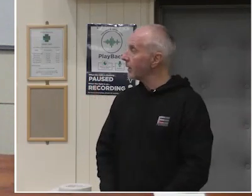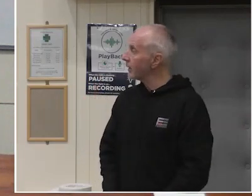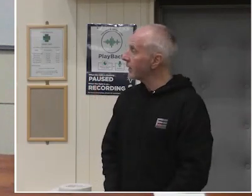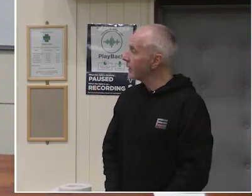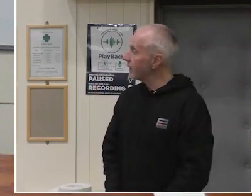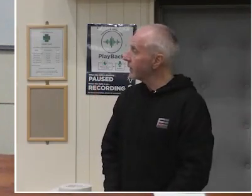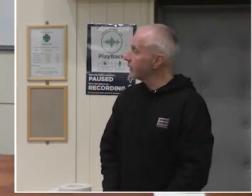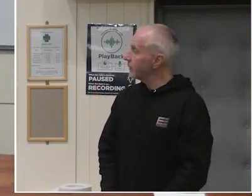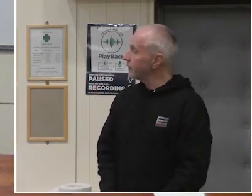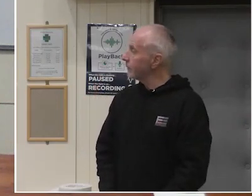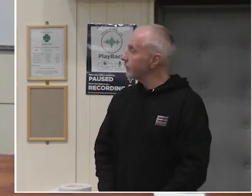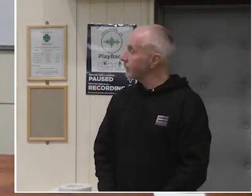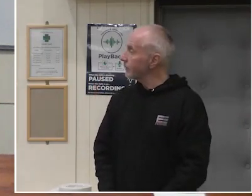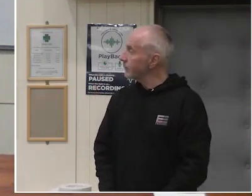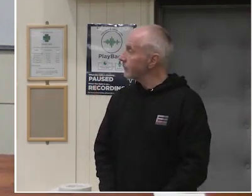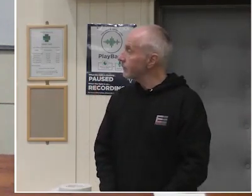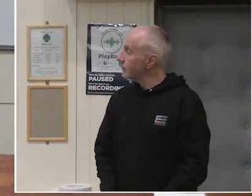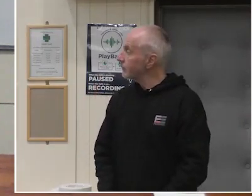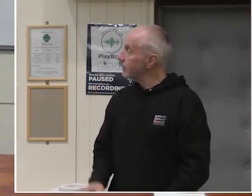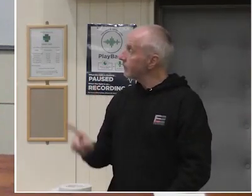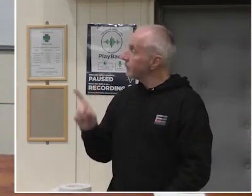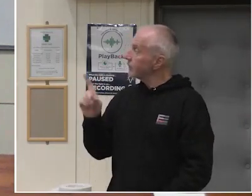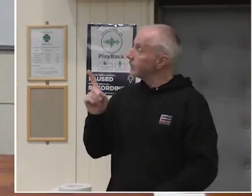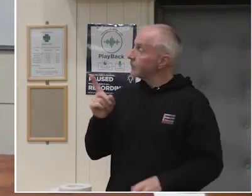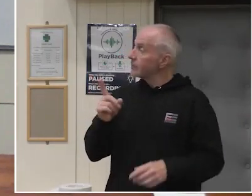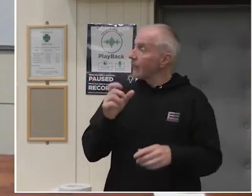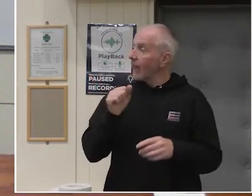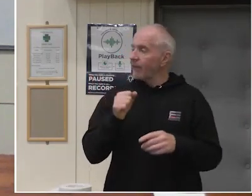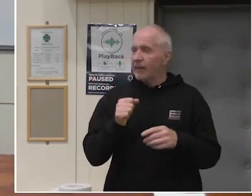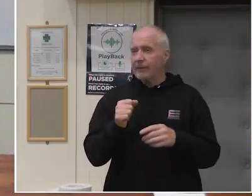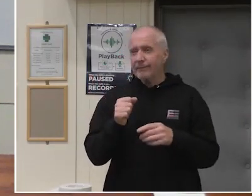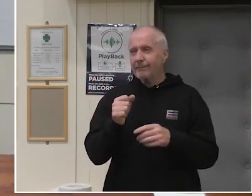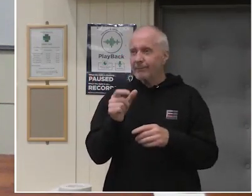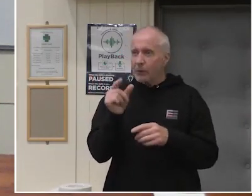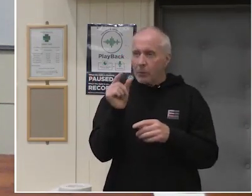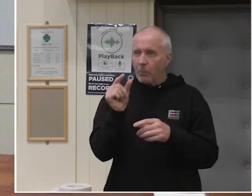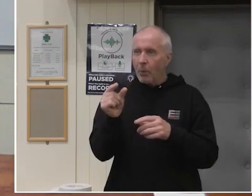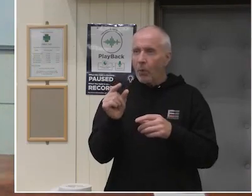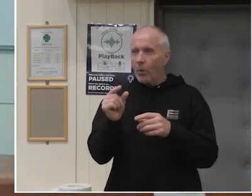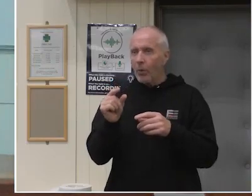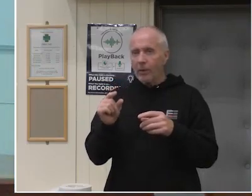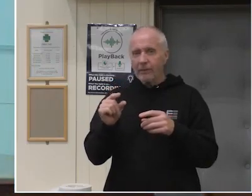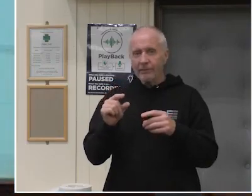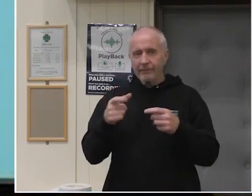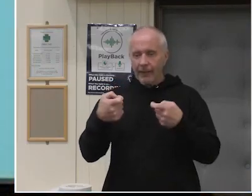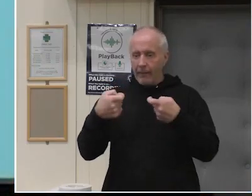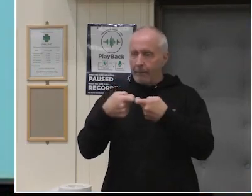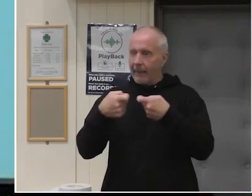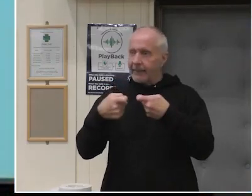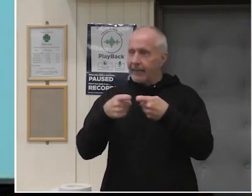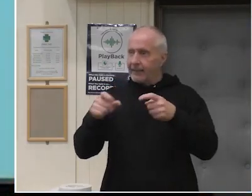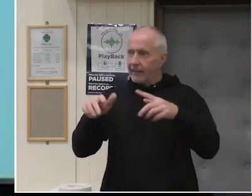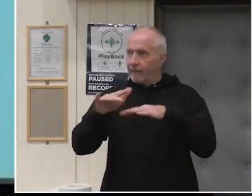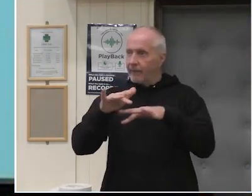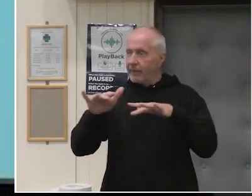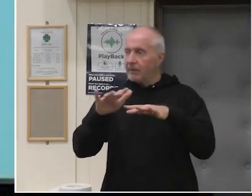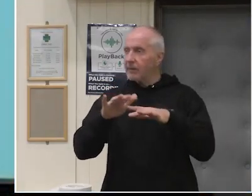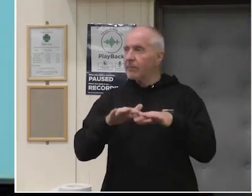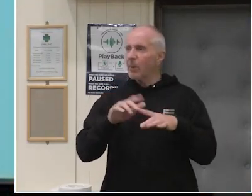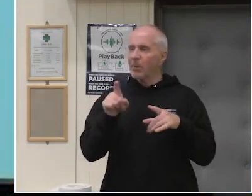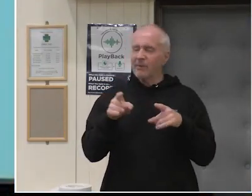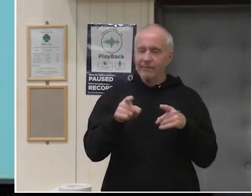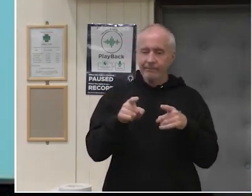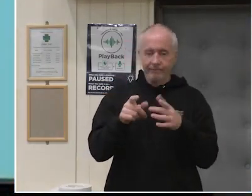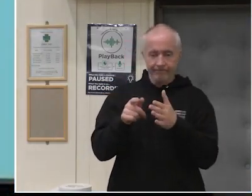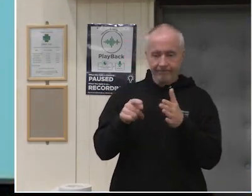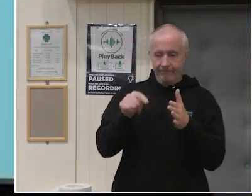And it does operate within a little bit of a magnetic field, but it's only the stray field from the main cavity. So where I was